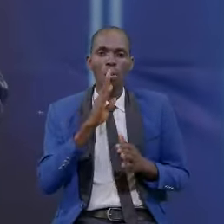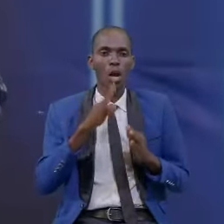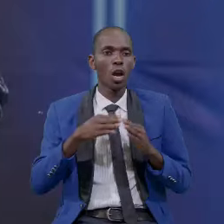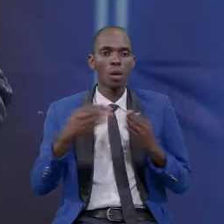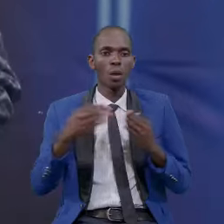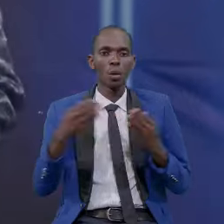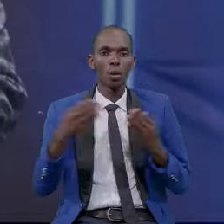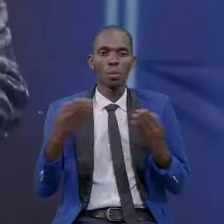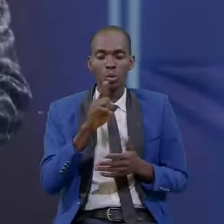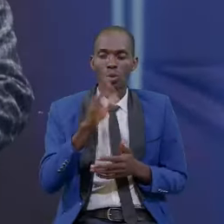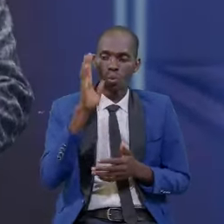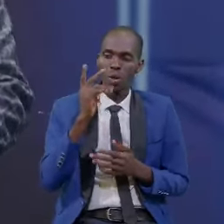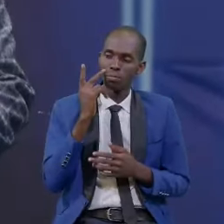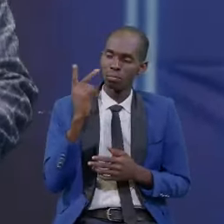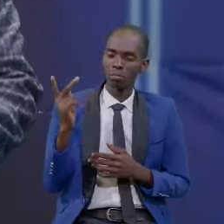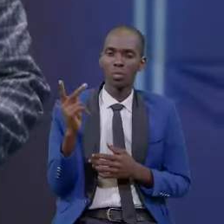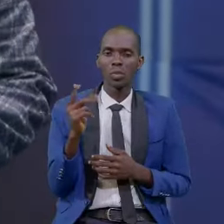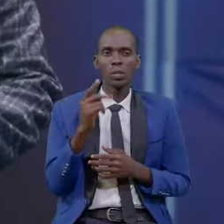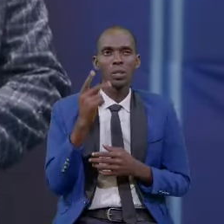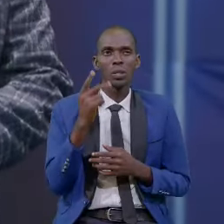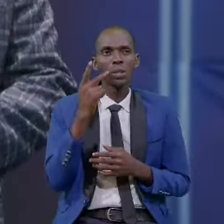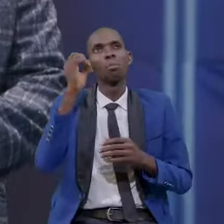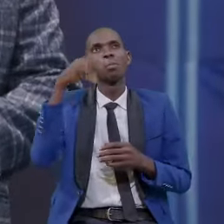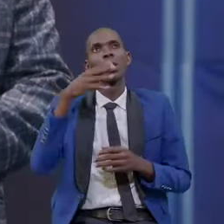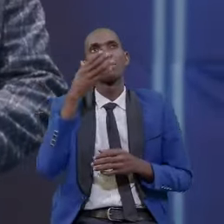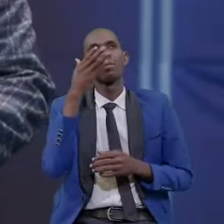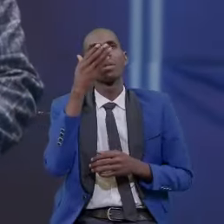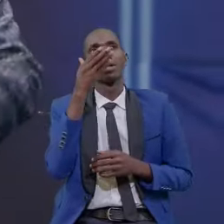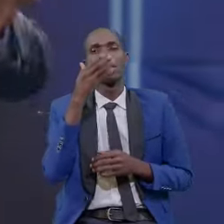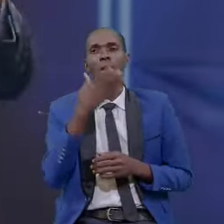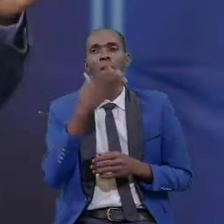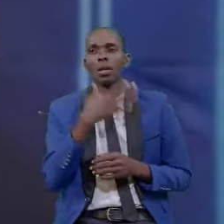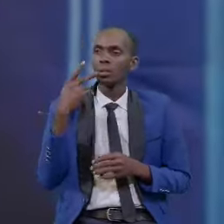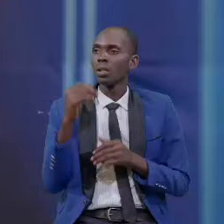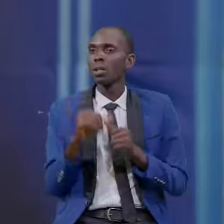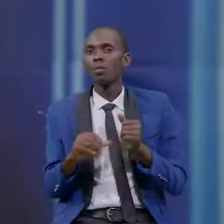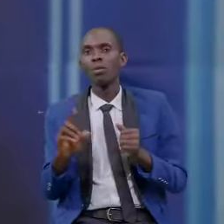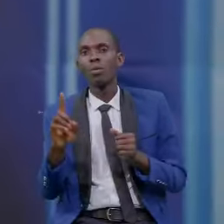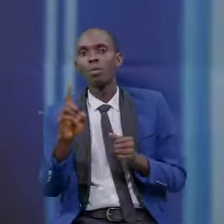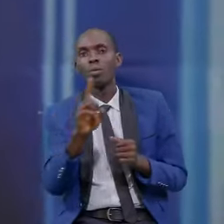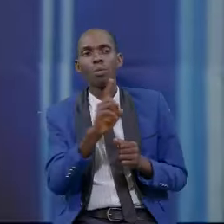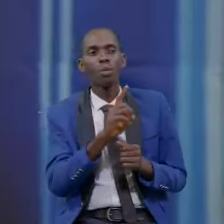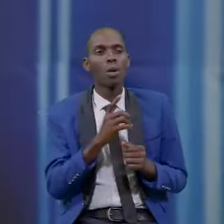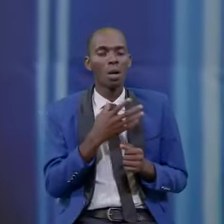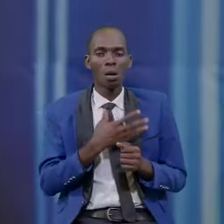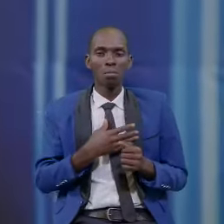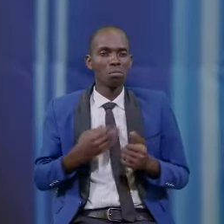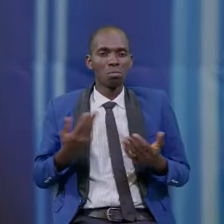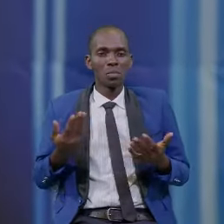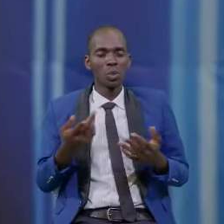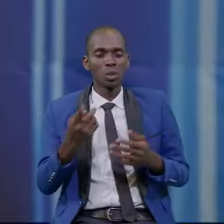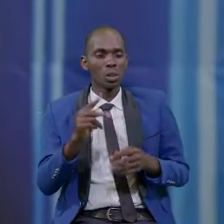will see. You look at the lights here and you see everyone, and they will not irritate